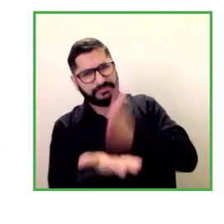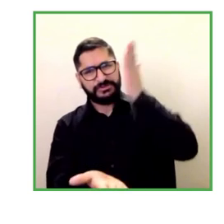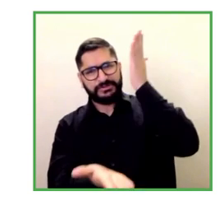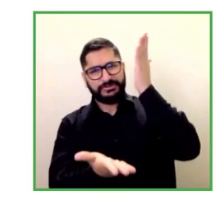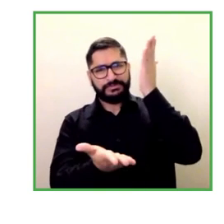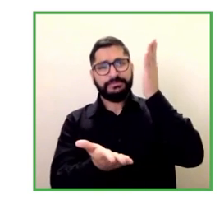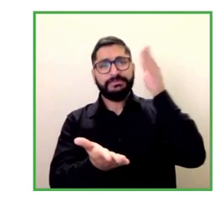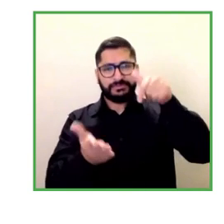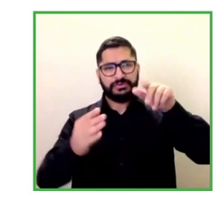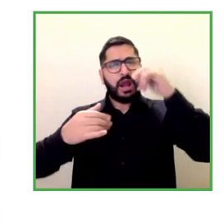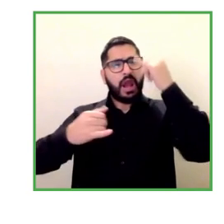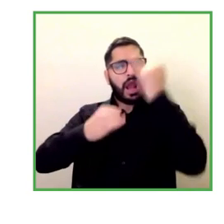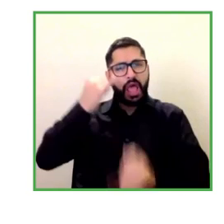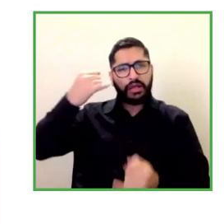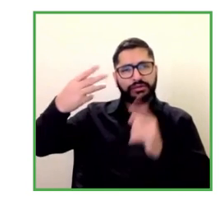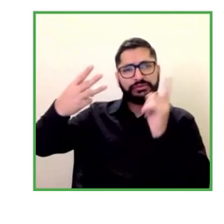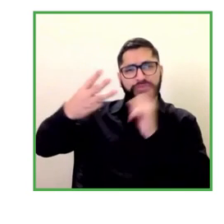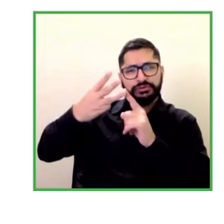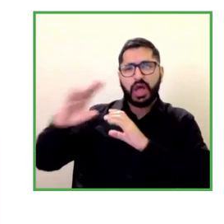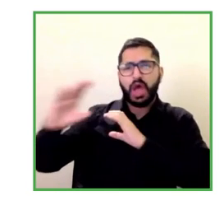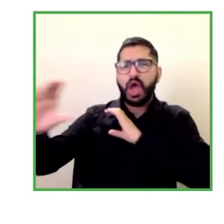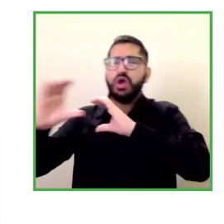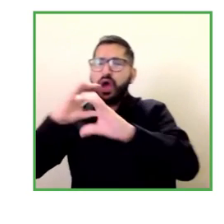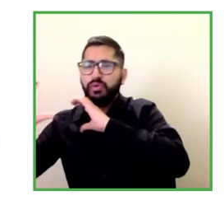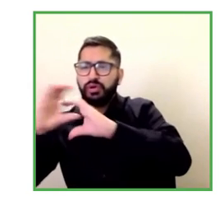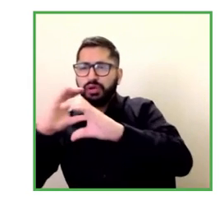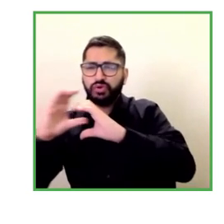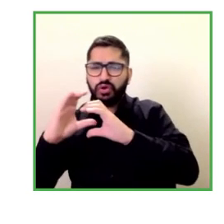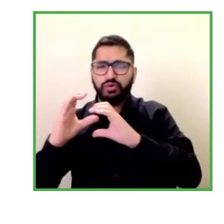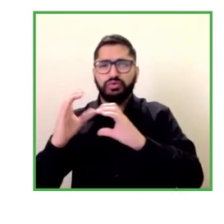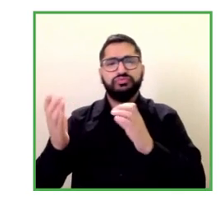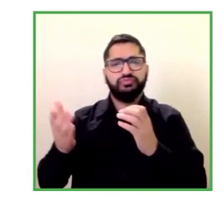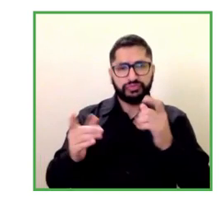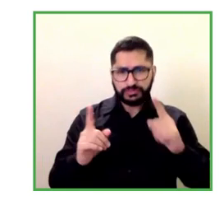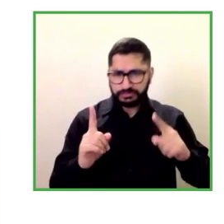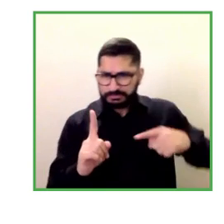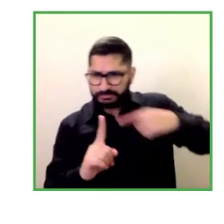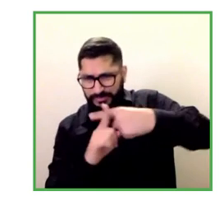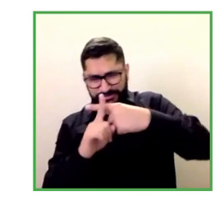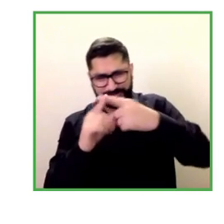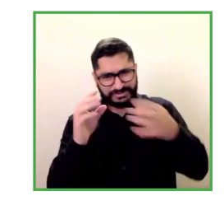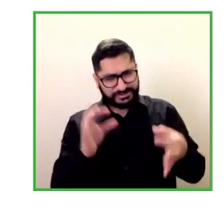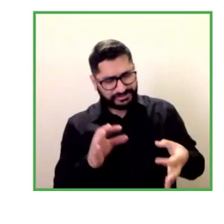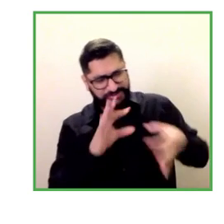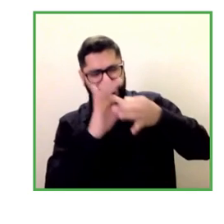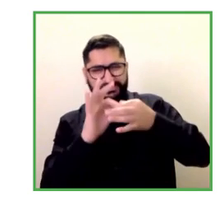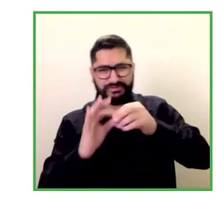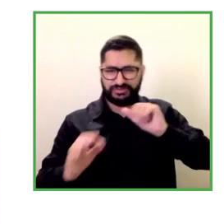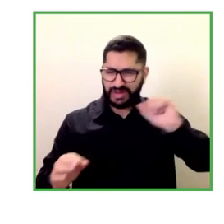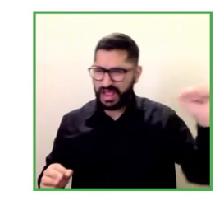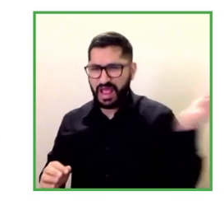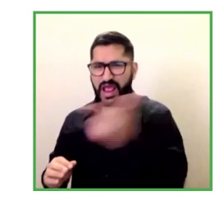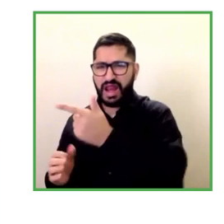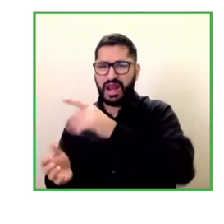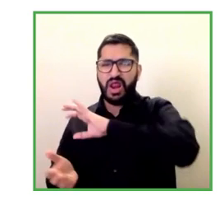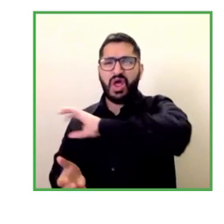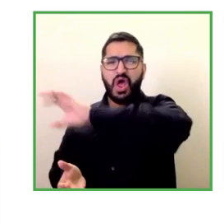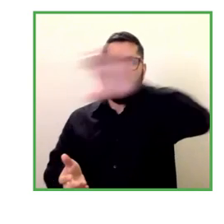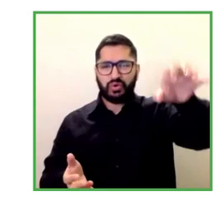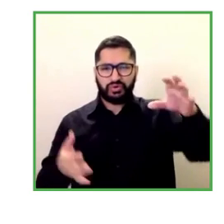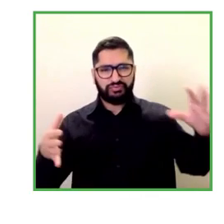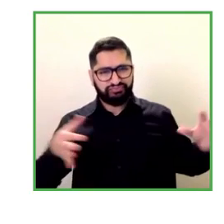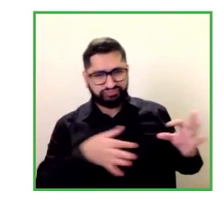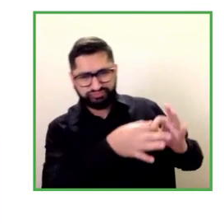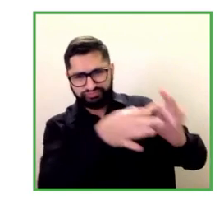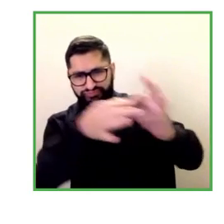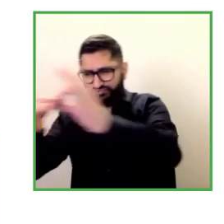And lastly, communication, the third pillar. We need to unite every country. We need the networks of countries be a part of